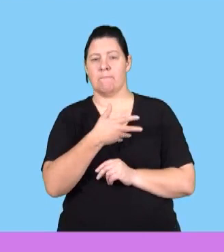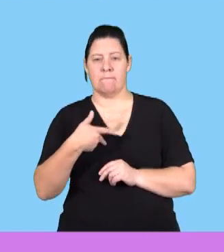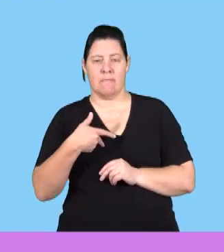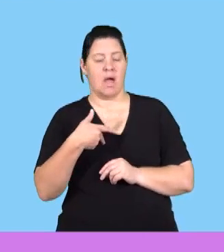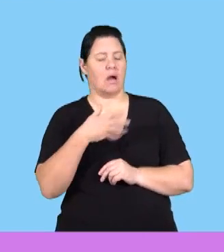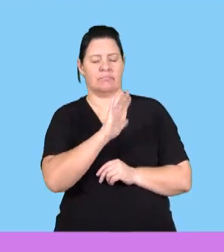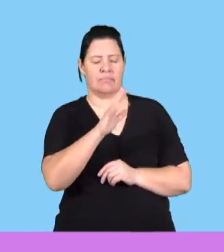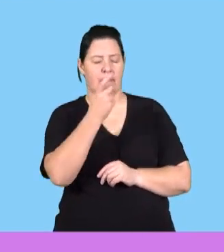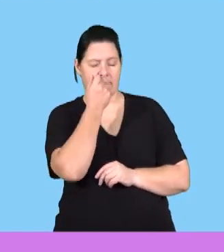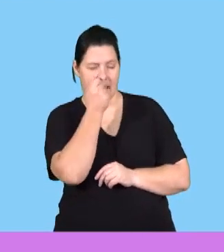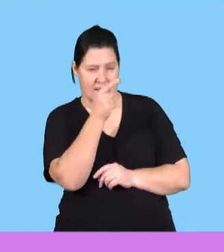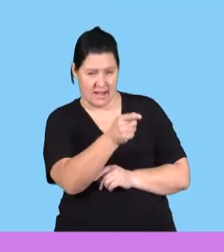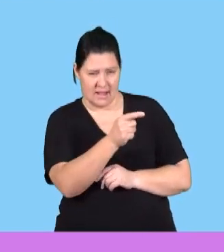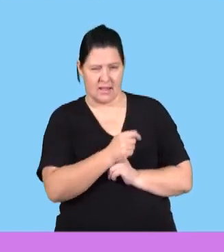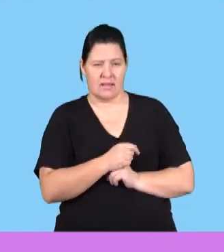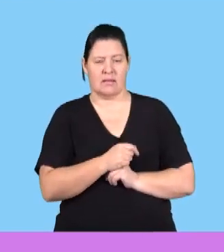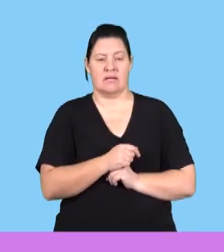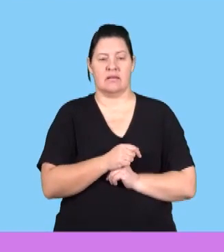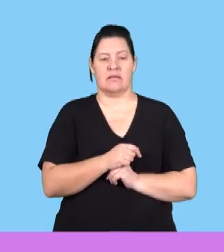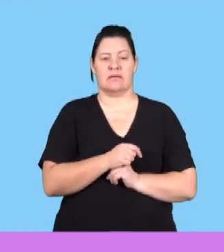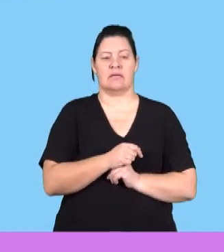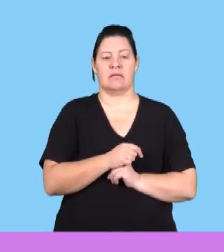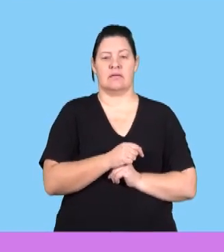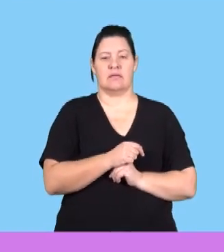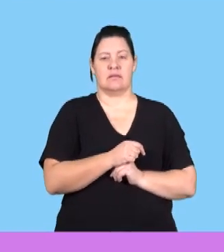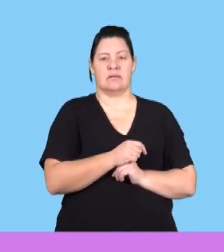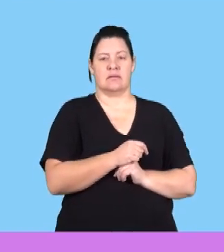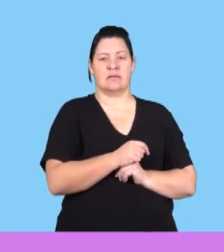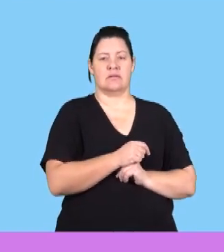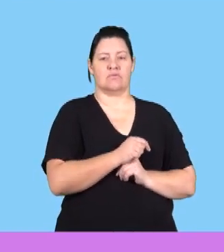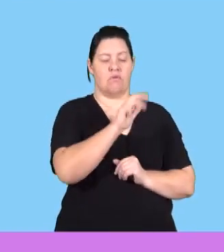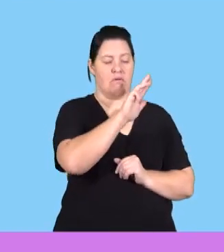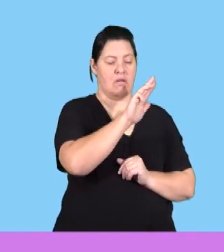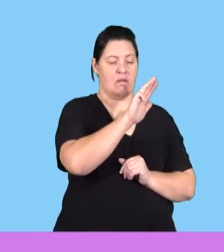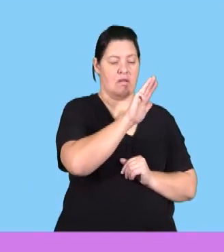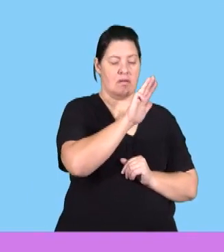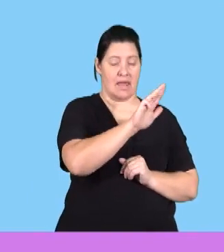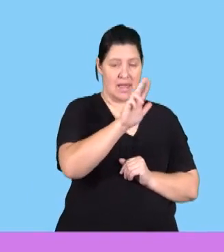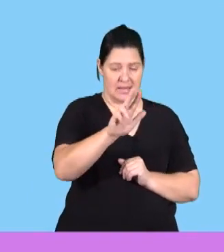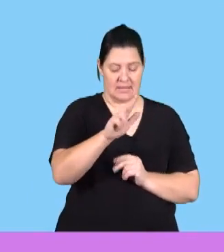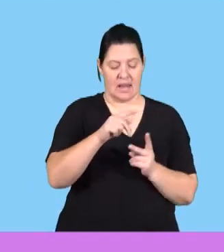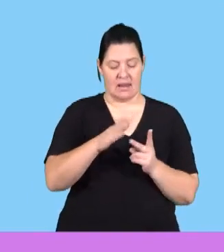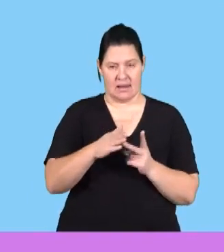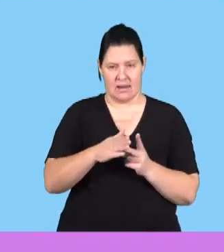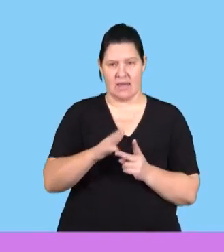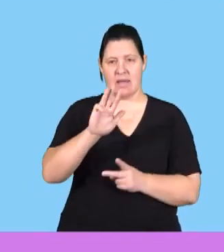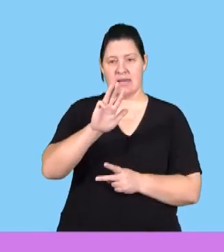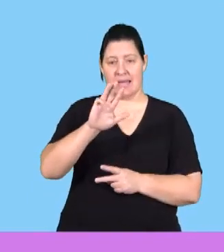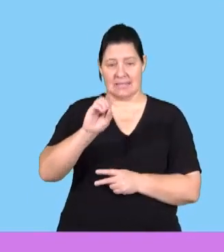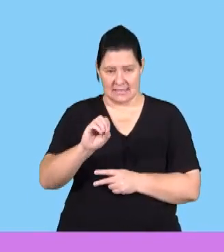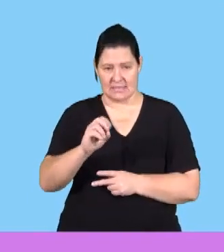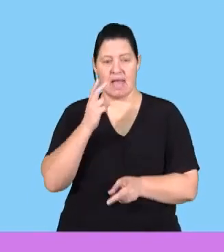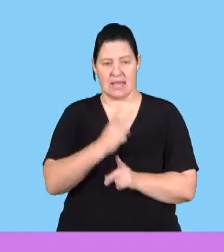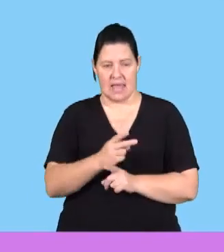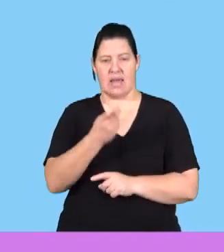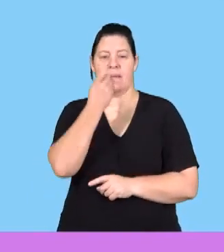a male. So going to the males, more than 90, right? Because it's 98. And then again, here we have another 90,